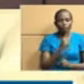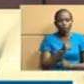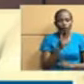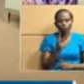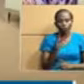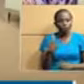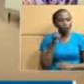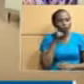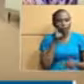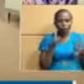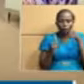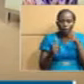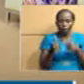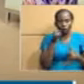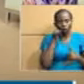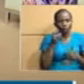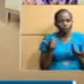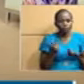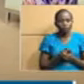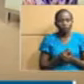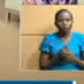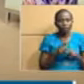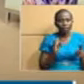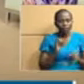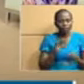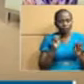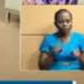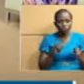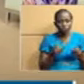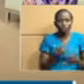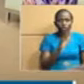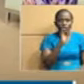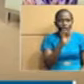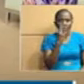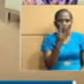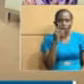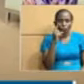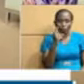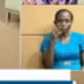callers. Looking a little bit difficult, but if you can try